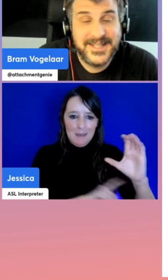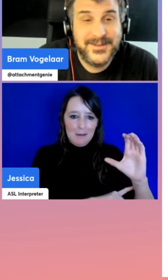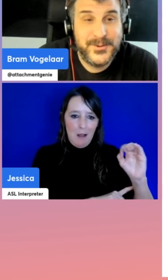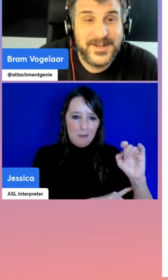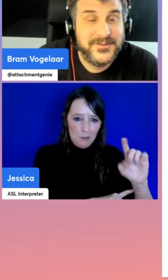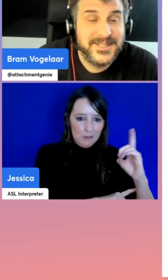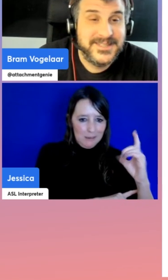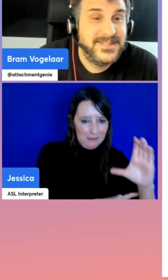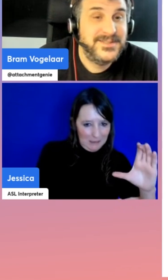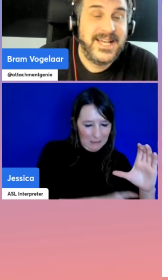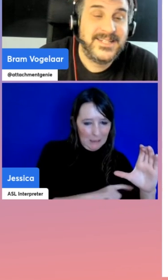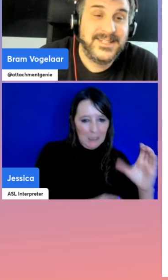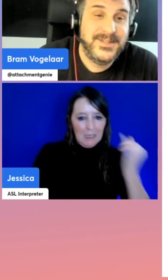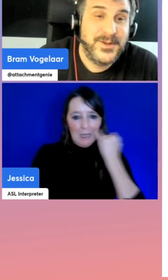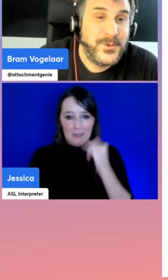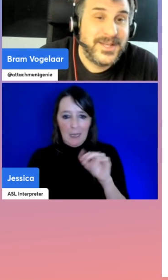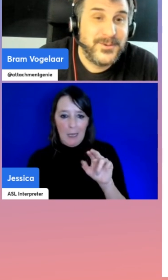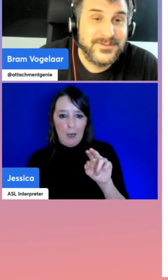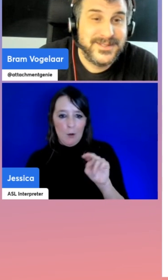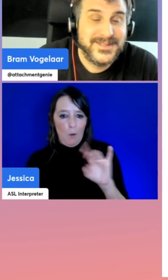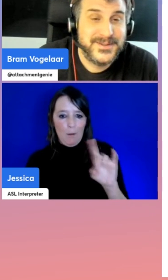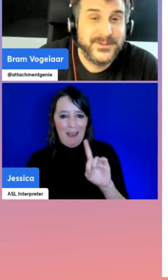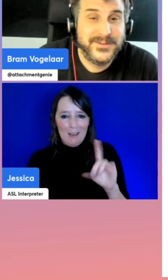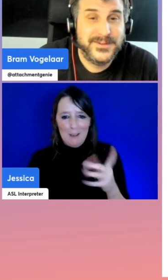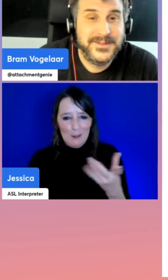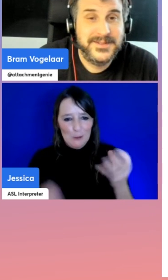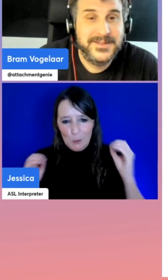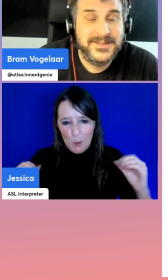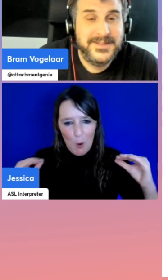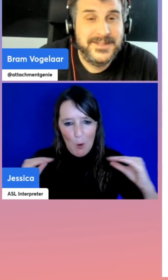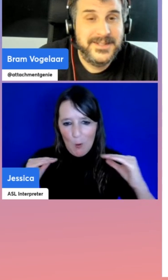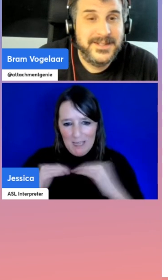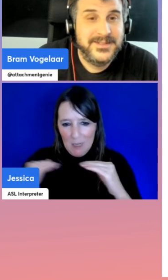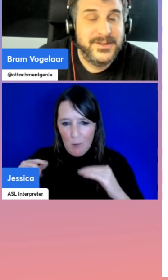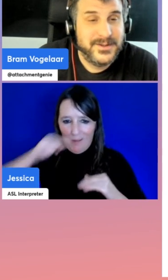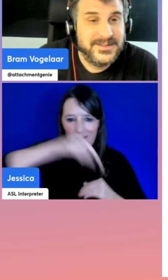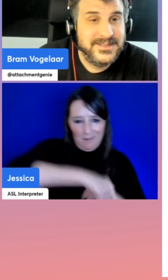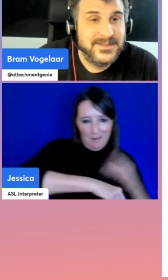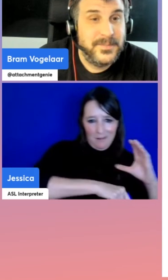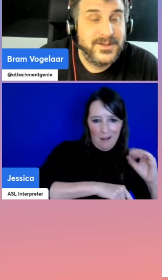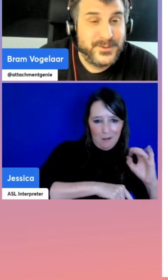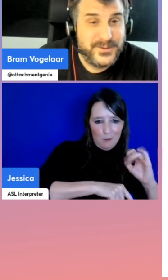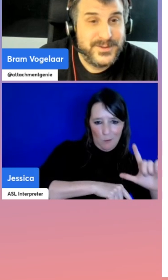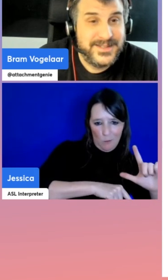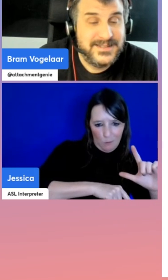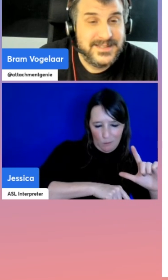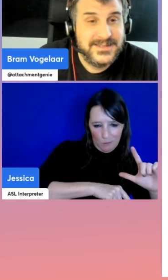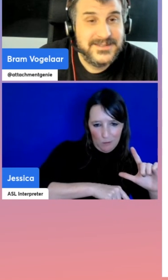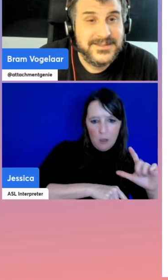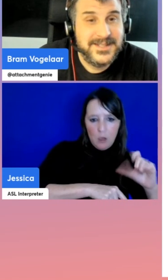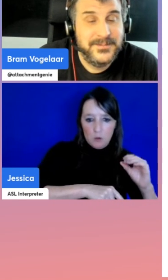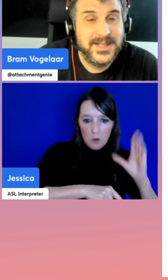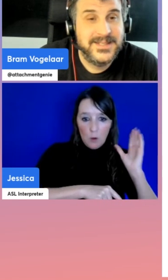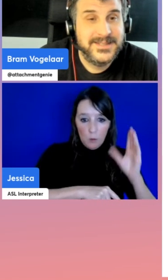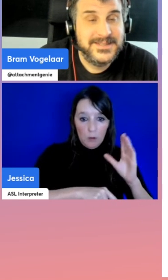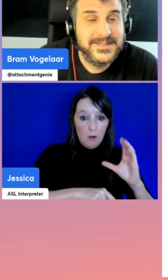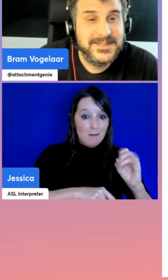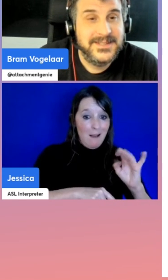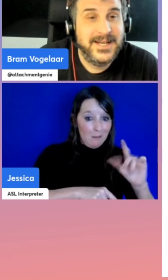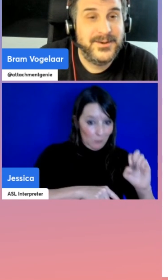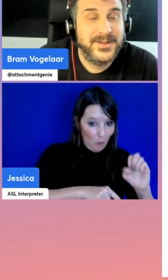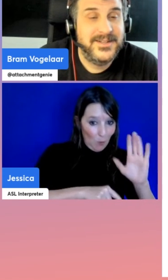when I say Nomad region, there isn't actually no equivalent in Consul. So you're going to see some Consul DCs in a